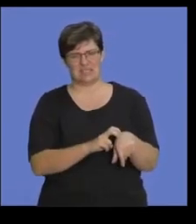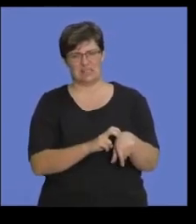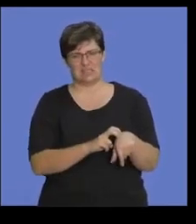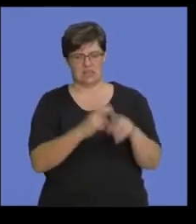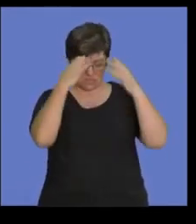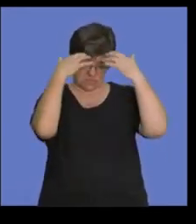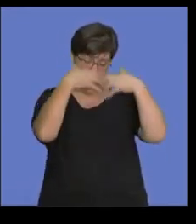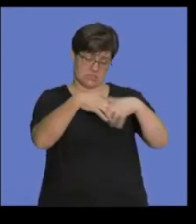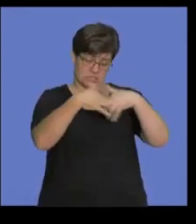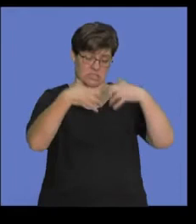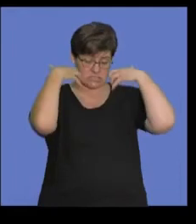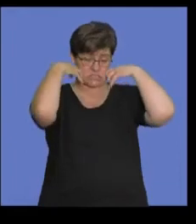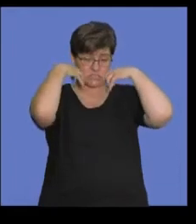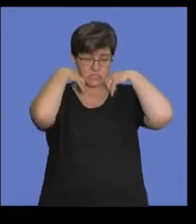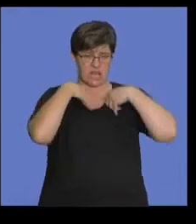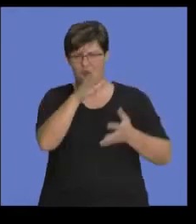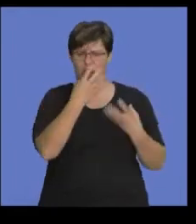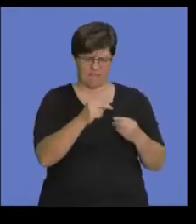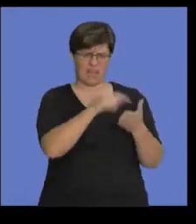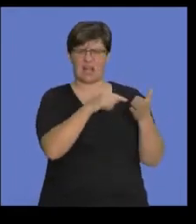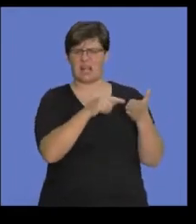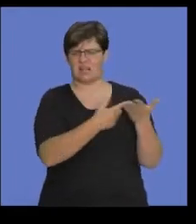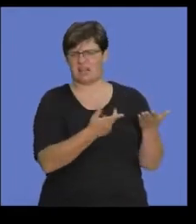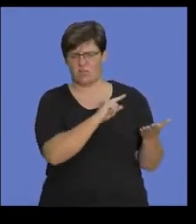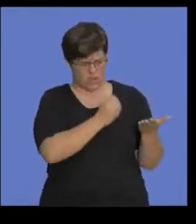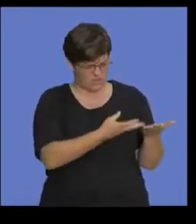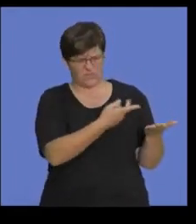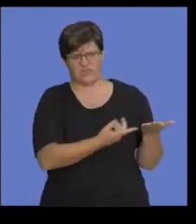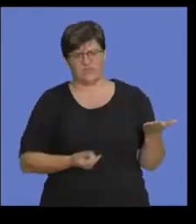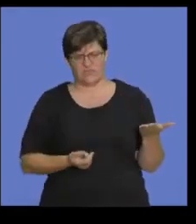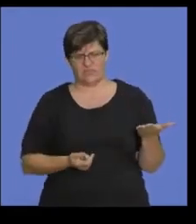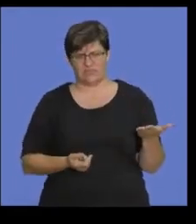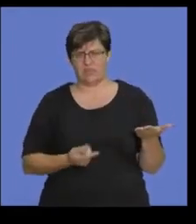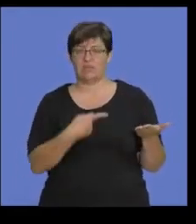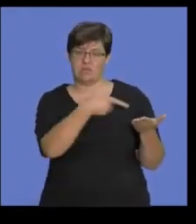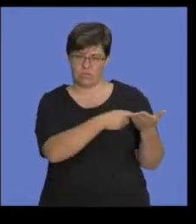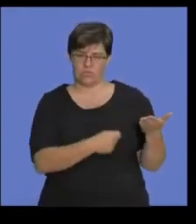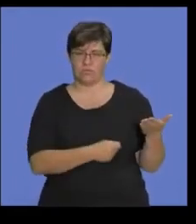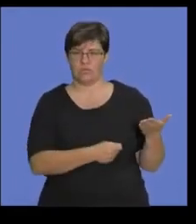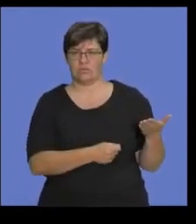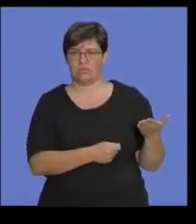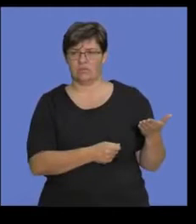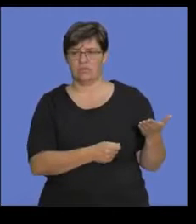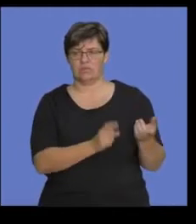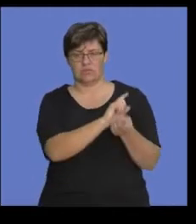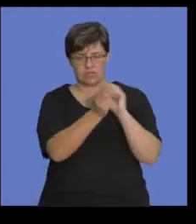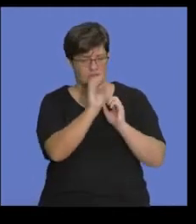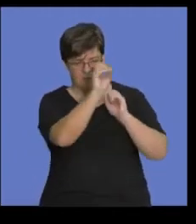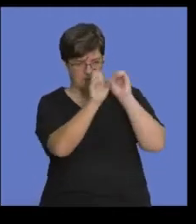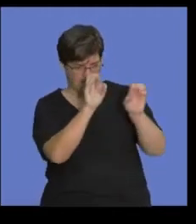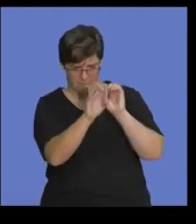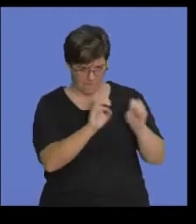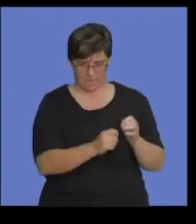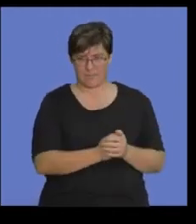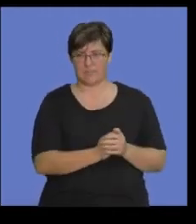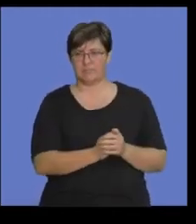to try and crack your brain here. You have a calculator for a reason. So you just go to your calculator,